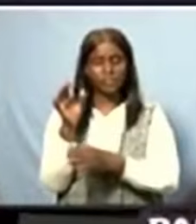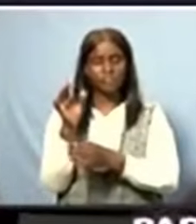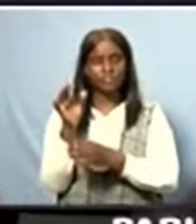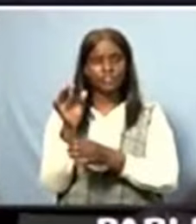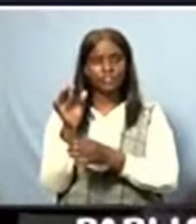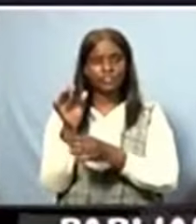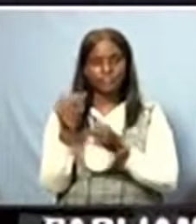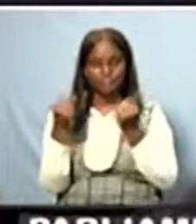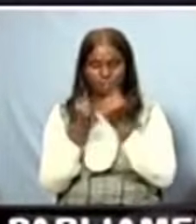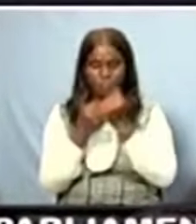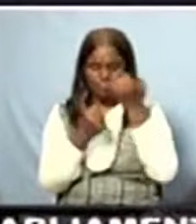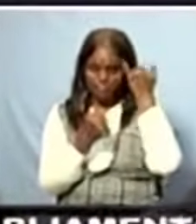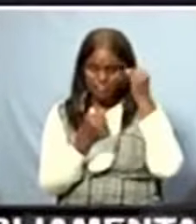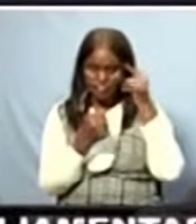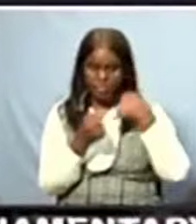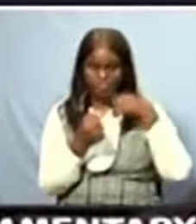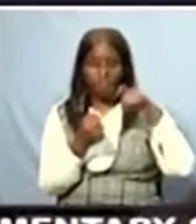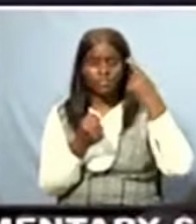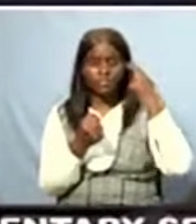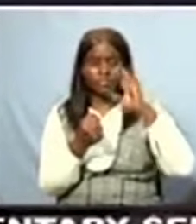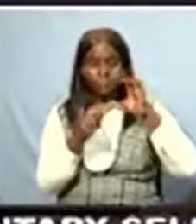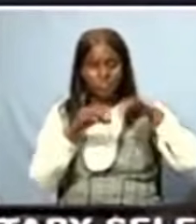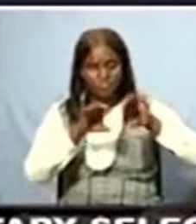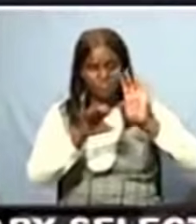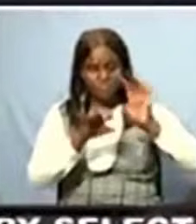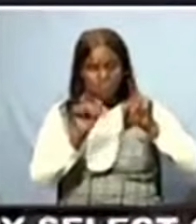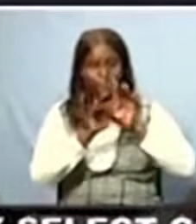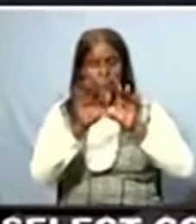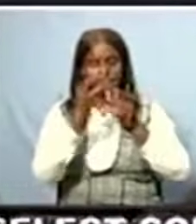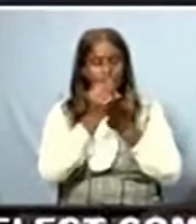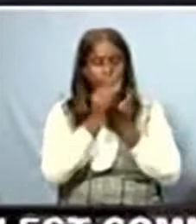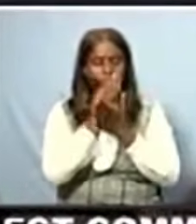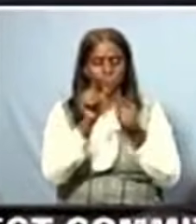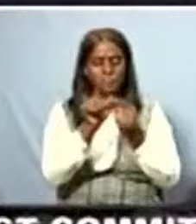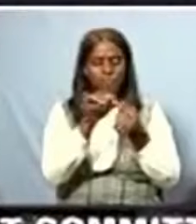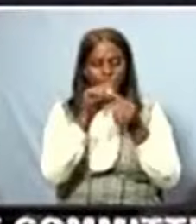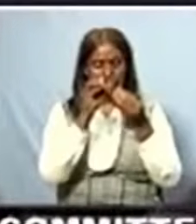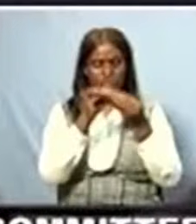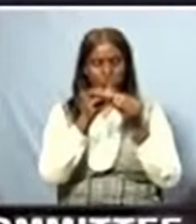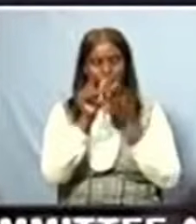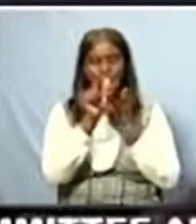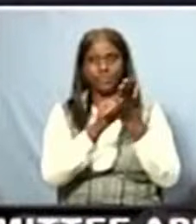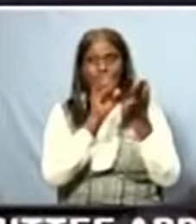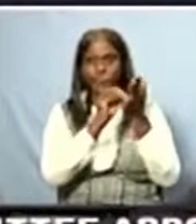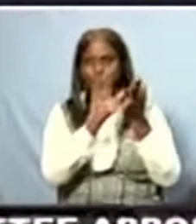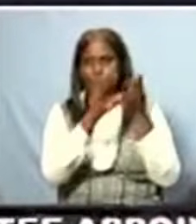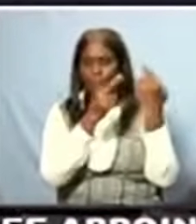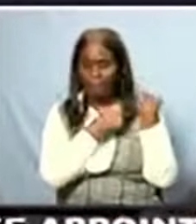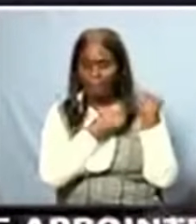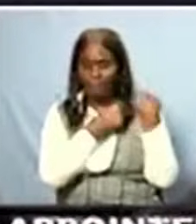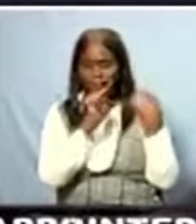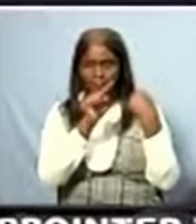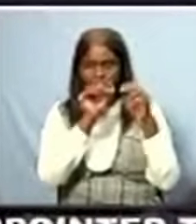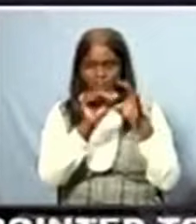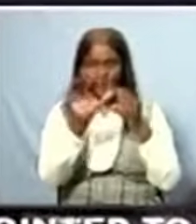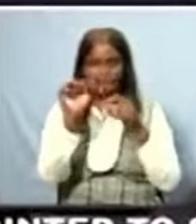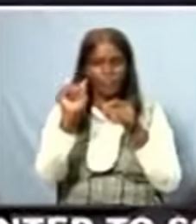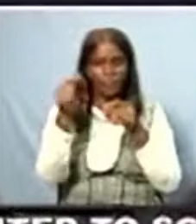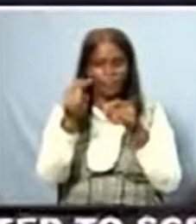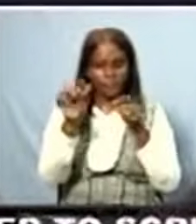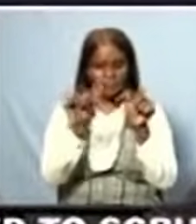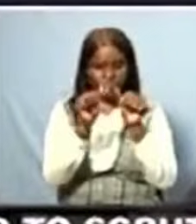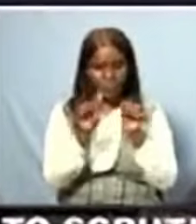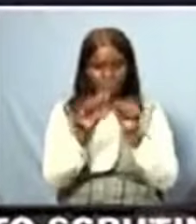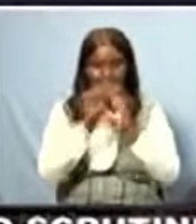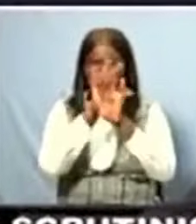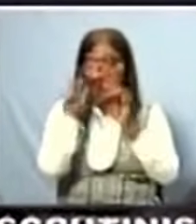The Commission is of the view that there is need for continuity in these offices, especially since the law places a duty on the Attorney General's chambers to